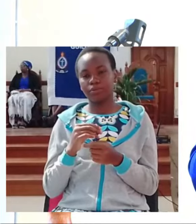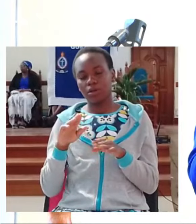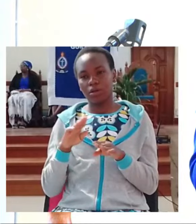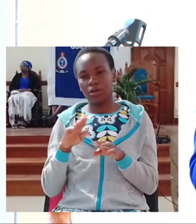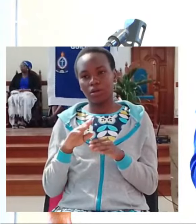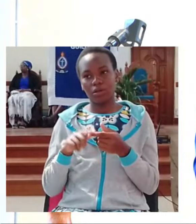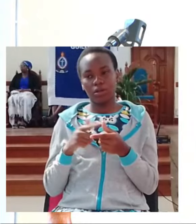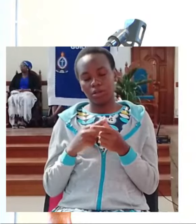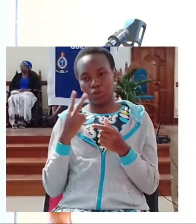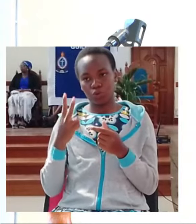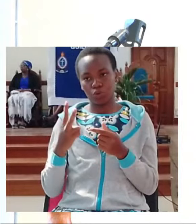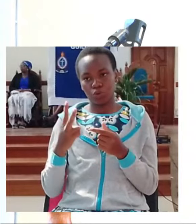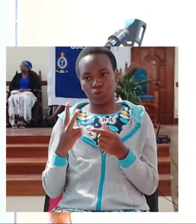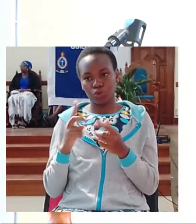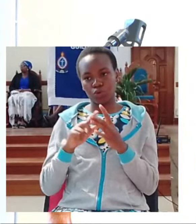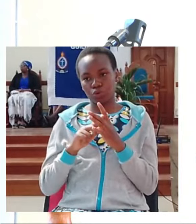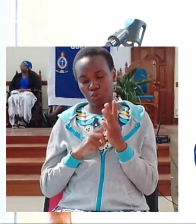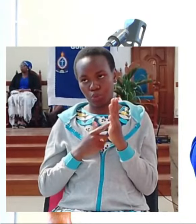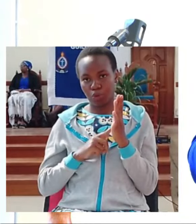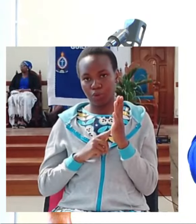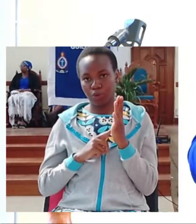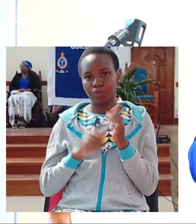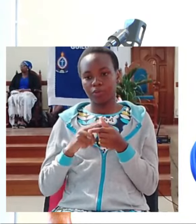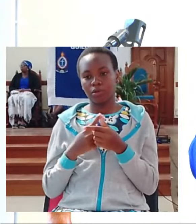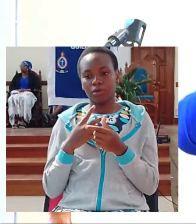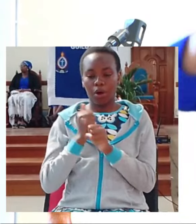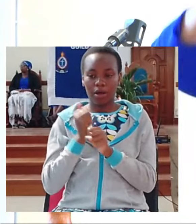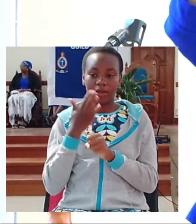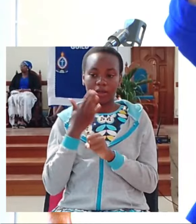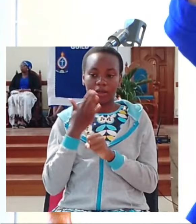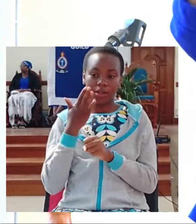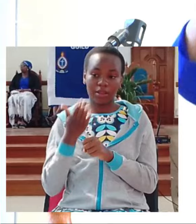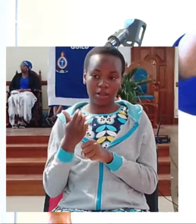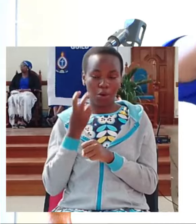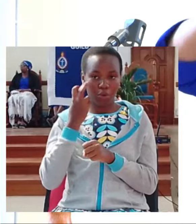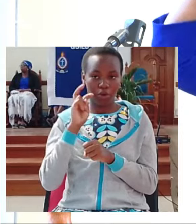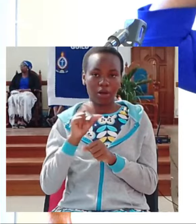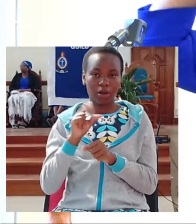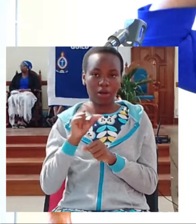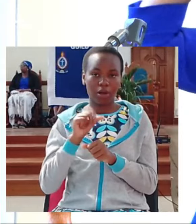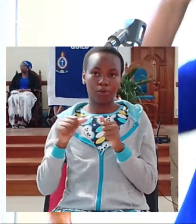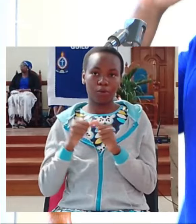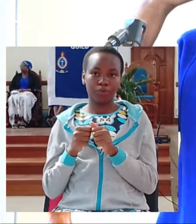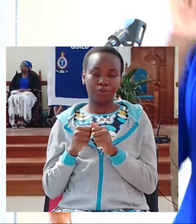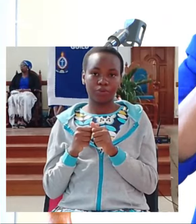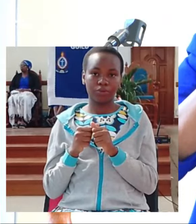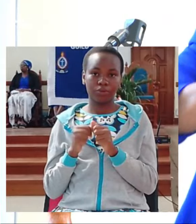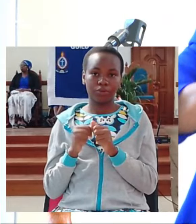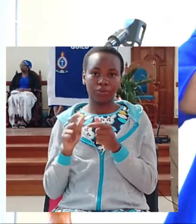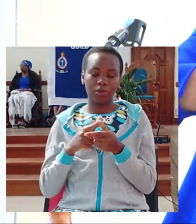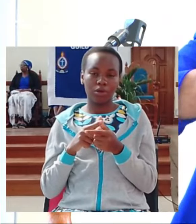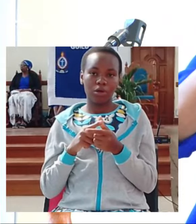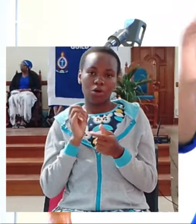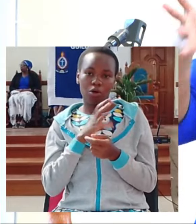Hiyo ni subheading ya ngapi? Akienda kwa kazi, yani ukiangalia, we are complaining